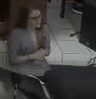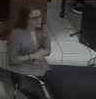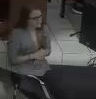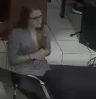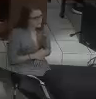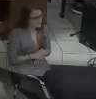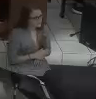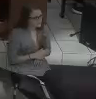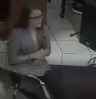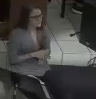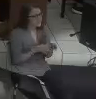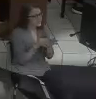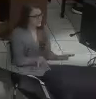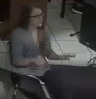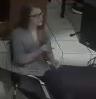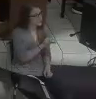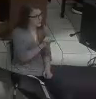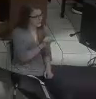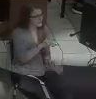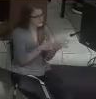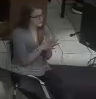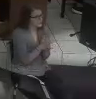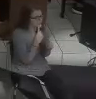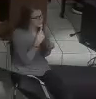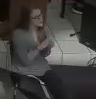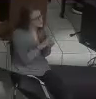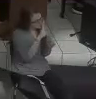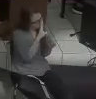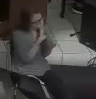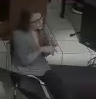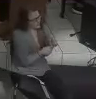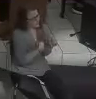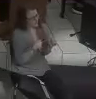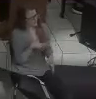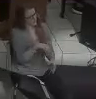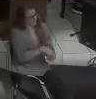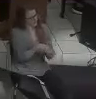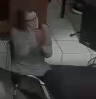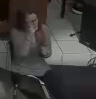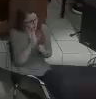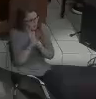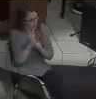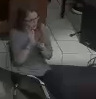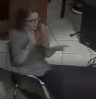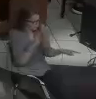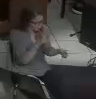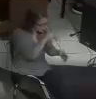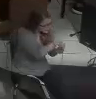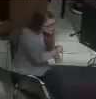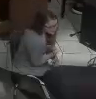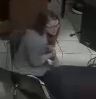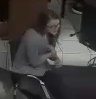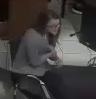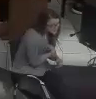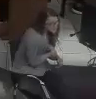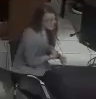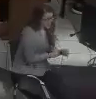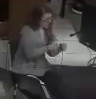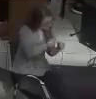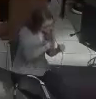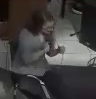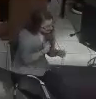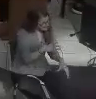In verse 20, Jesus says, "Know that I am in God, and you are in me, and I